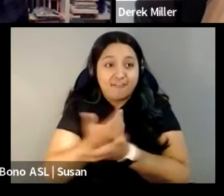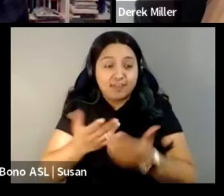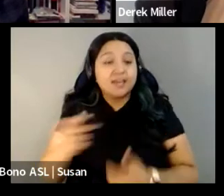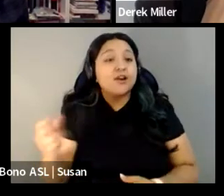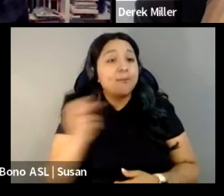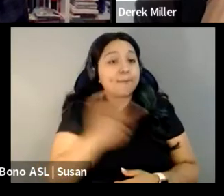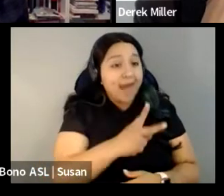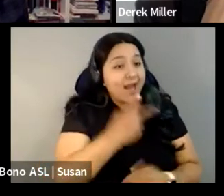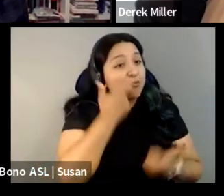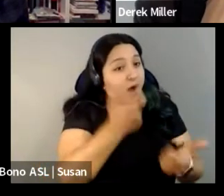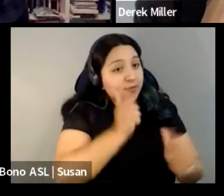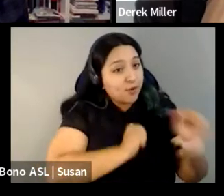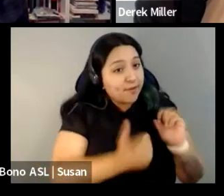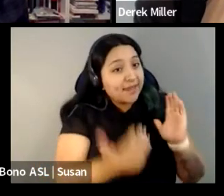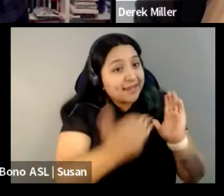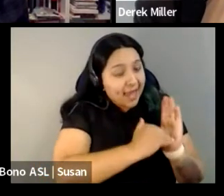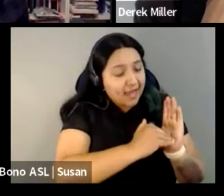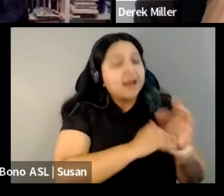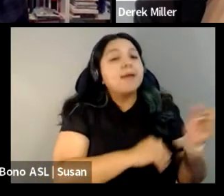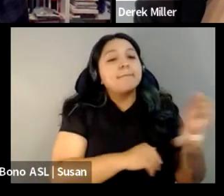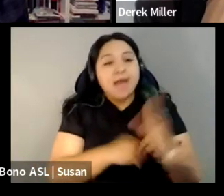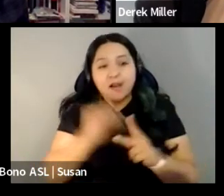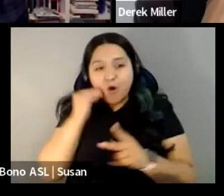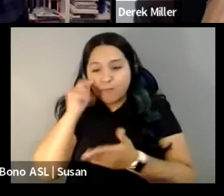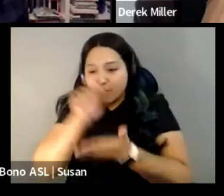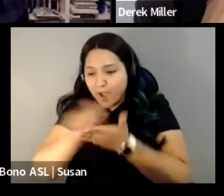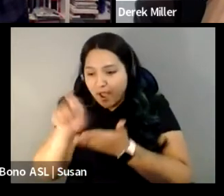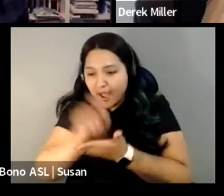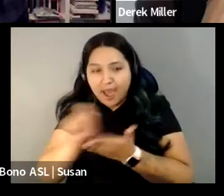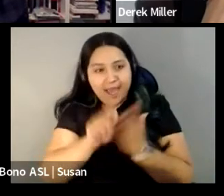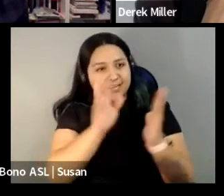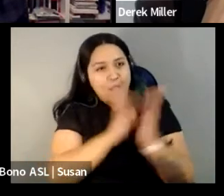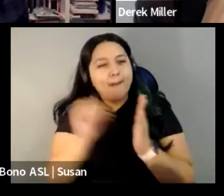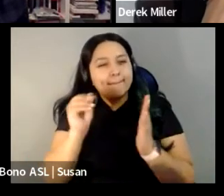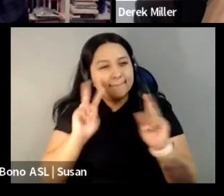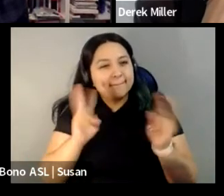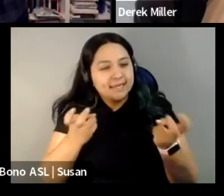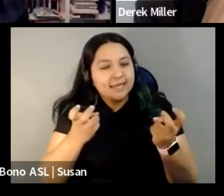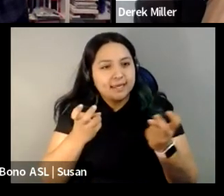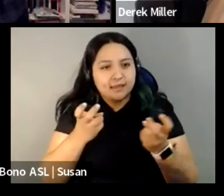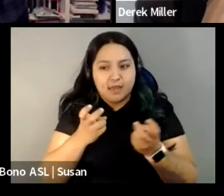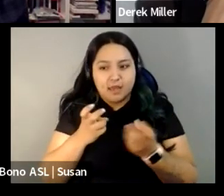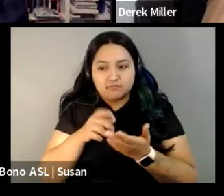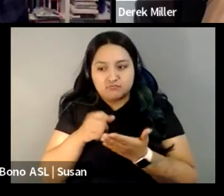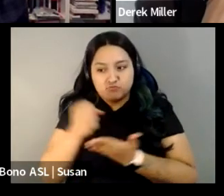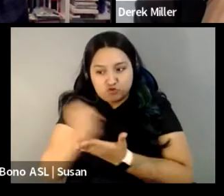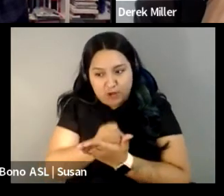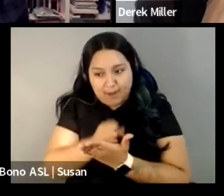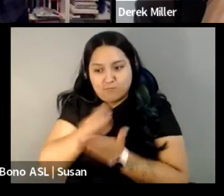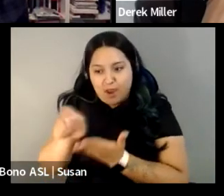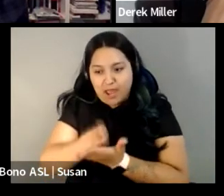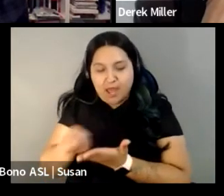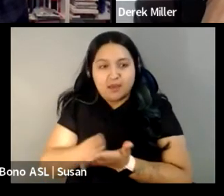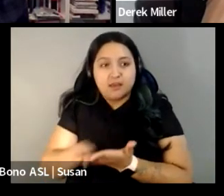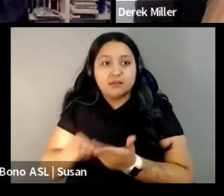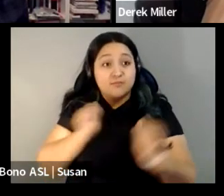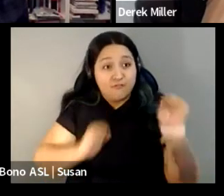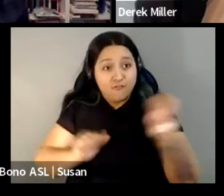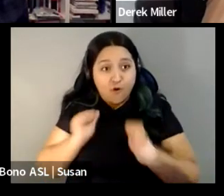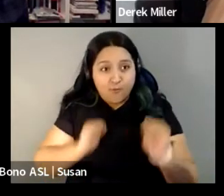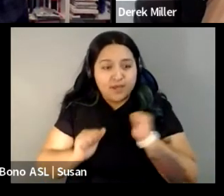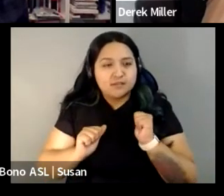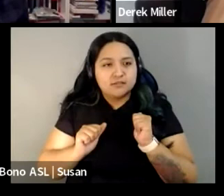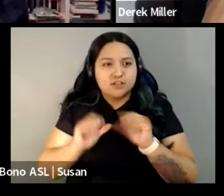back and repeat this process multiple times and produce a script and then produce a performance. And they could do all of this without